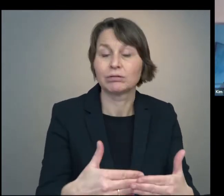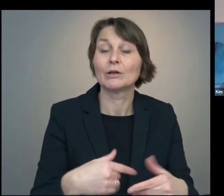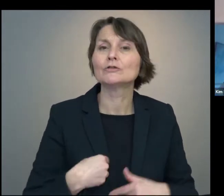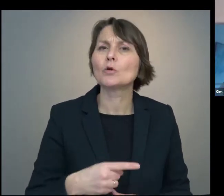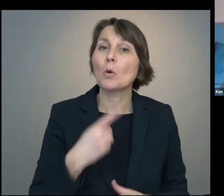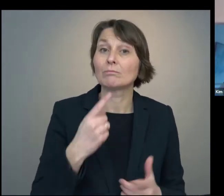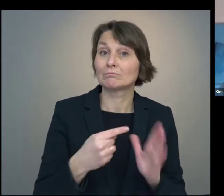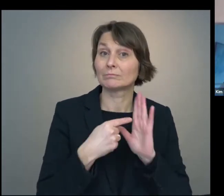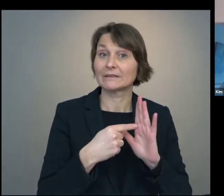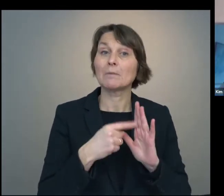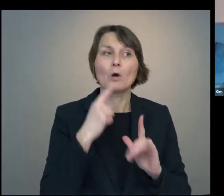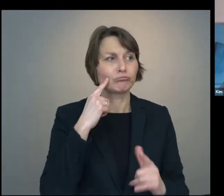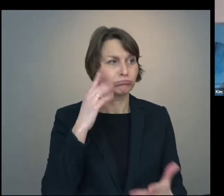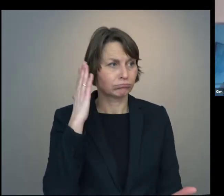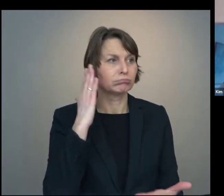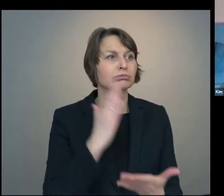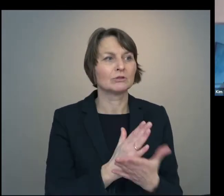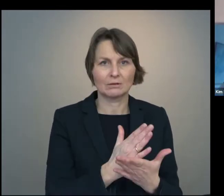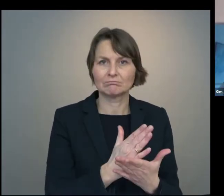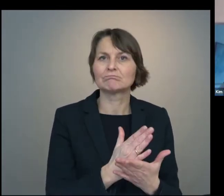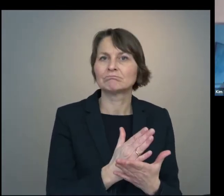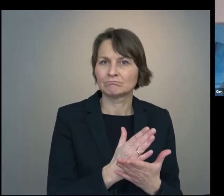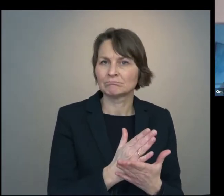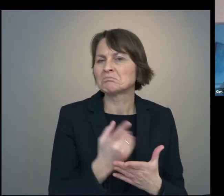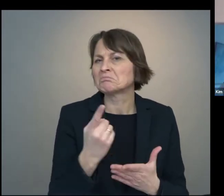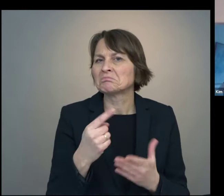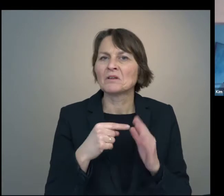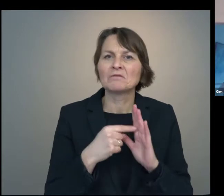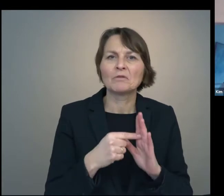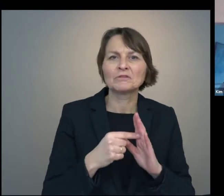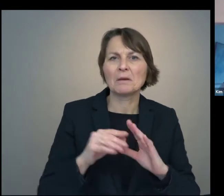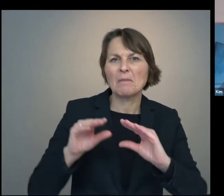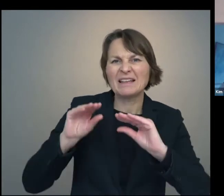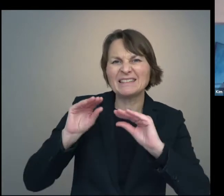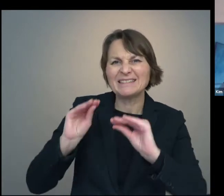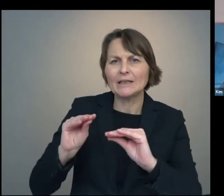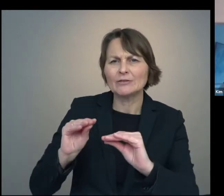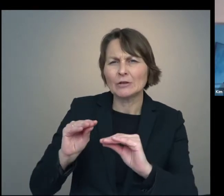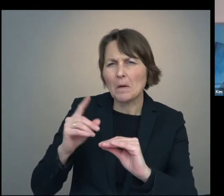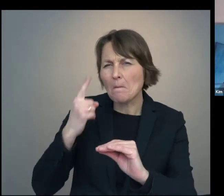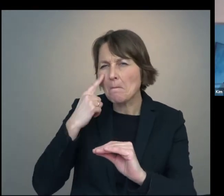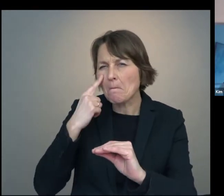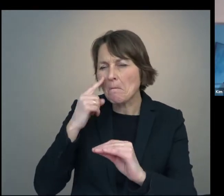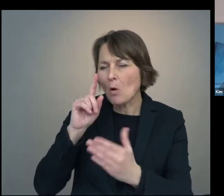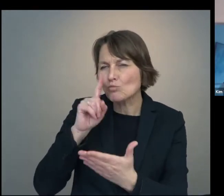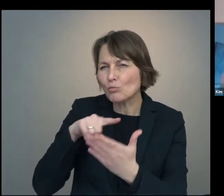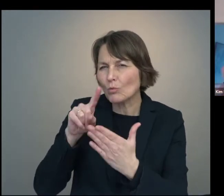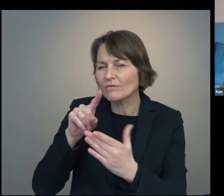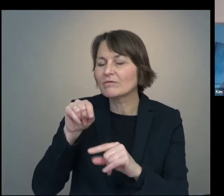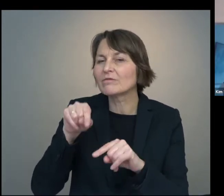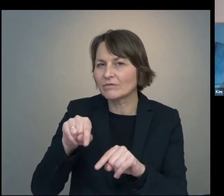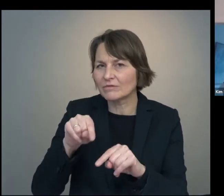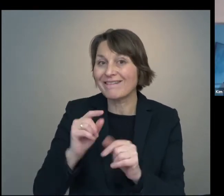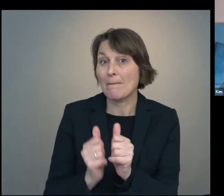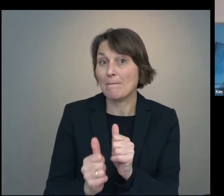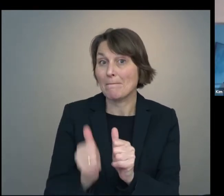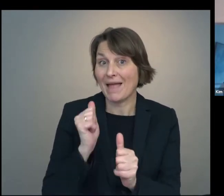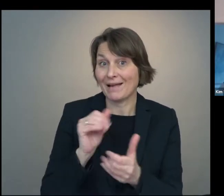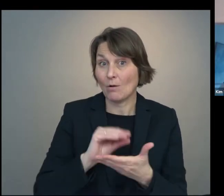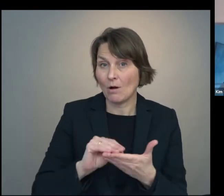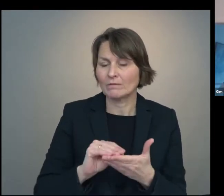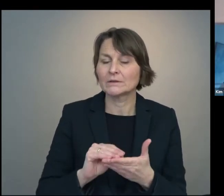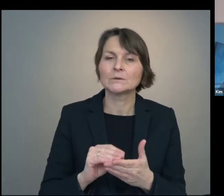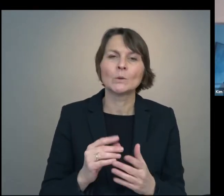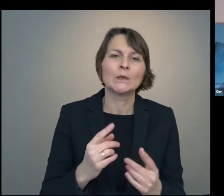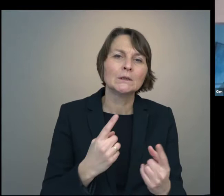make a decision that we want to do the future-proofing Umbraco back office, I mean, that's something that we have